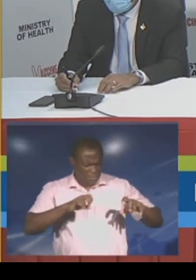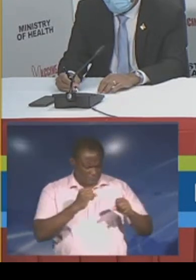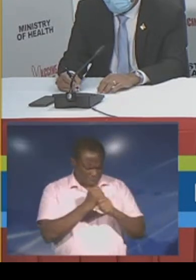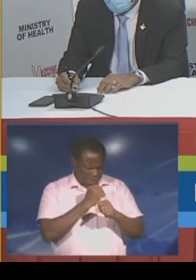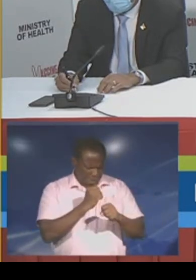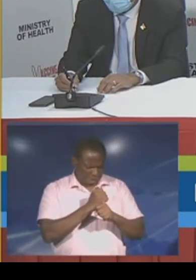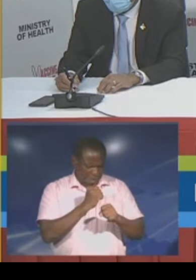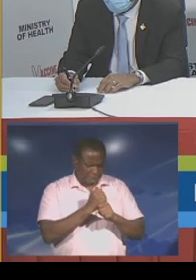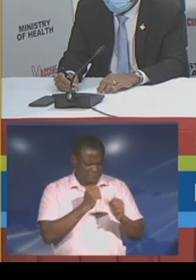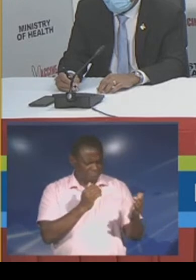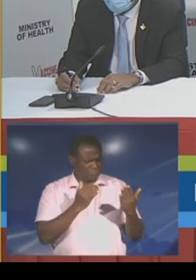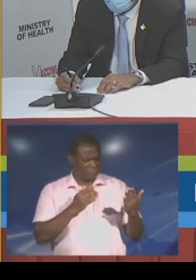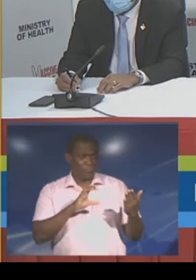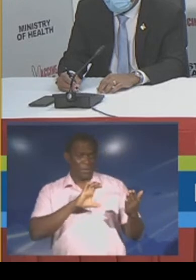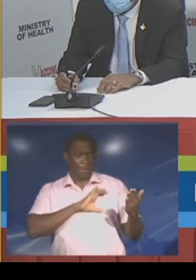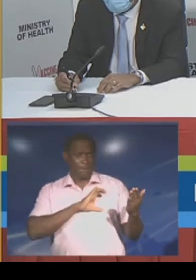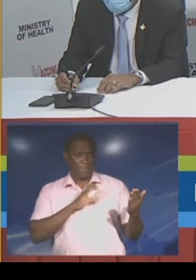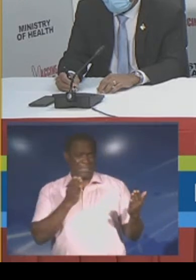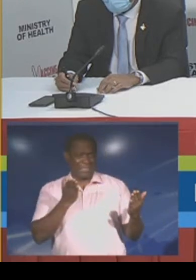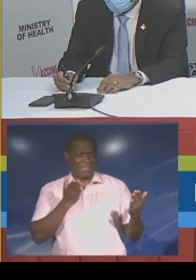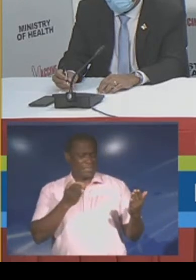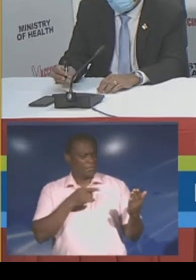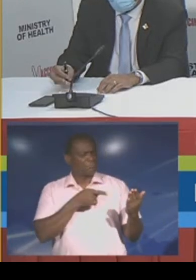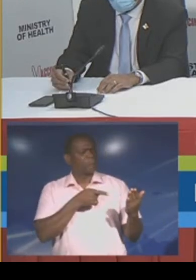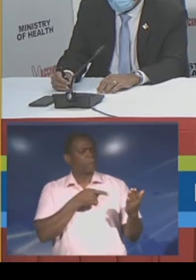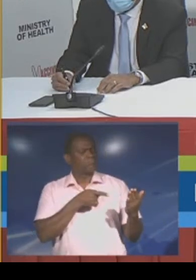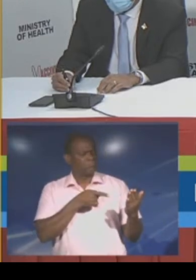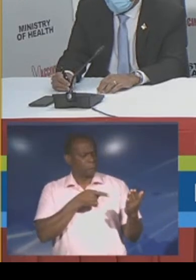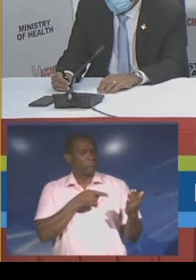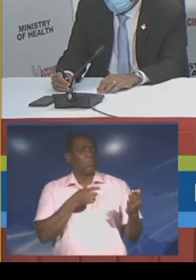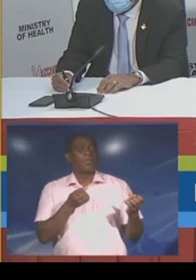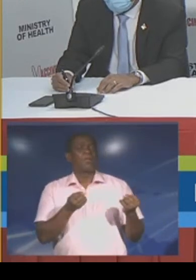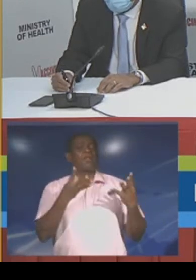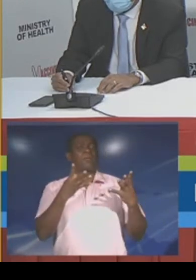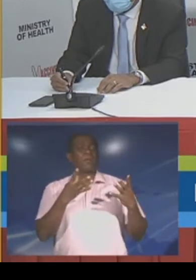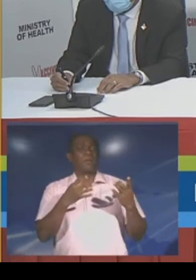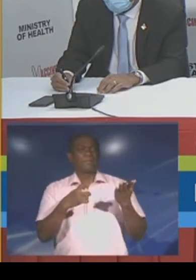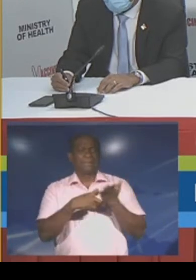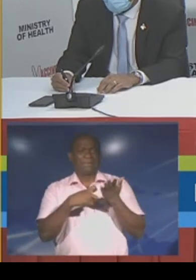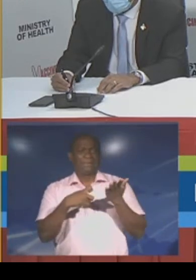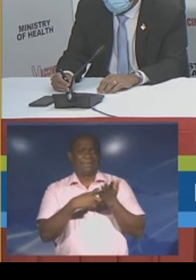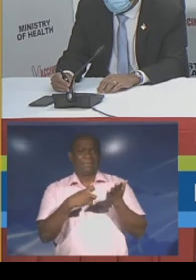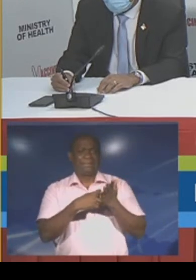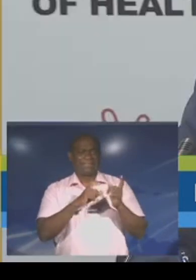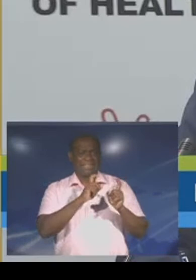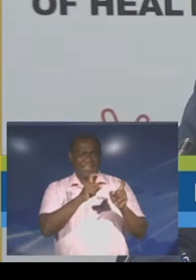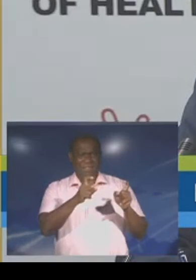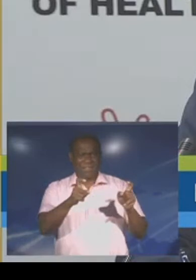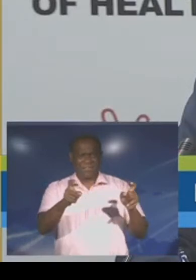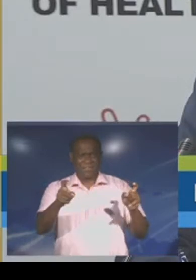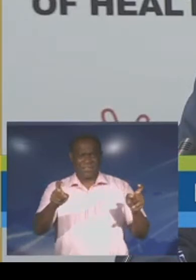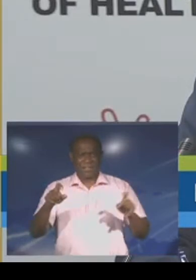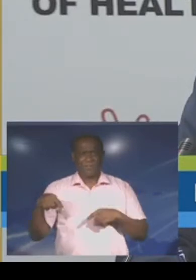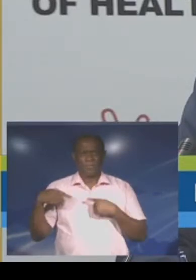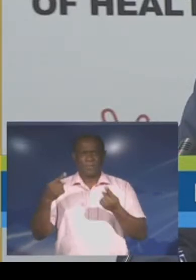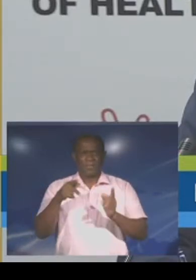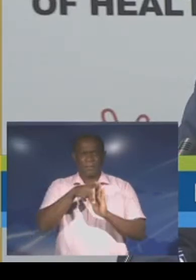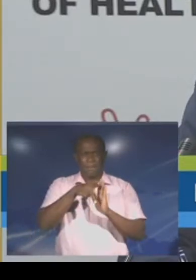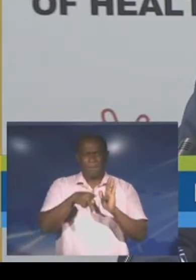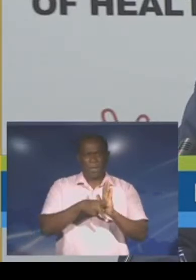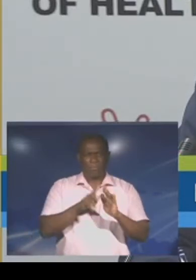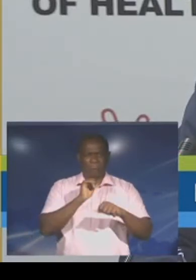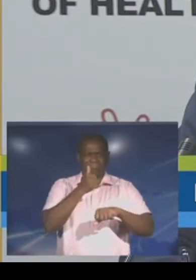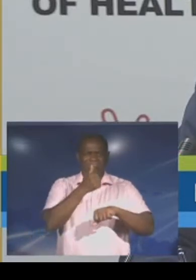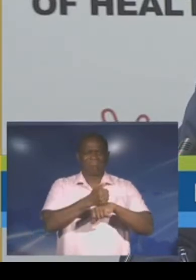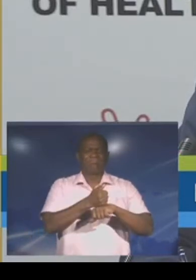have gotten from the police service for the number of tickets that would have been given out since the policy was in place. And on